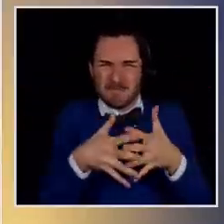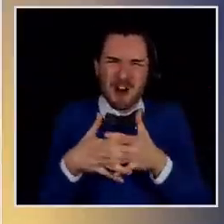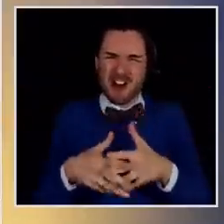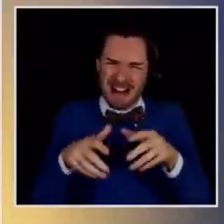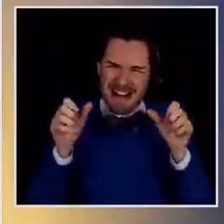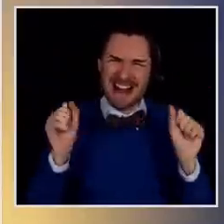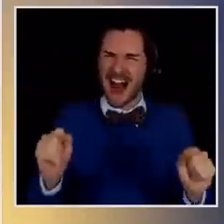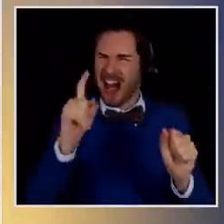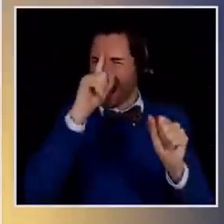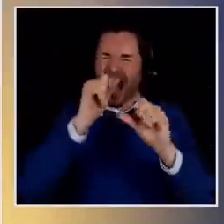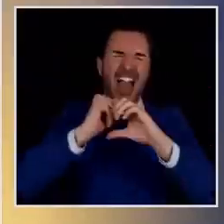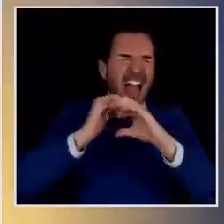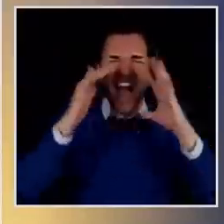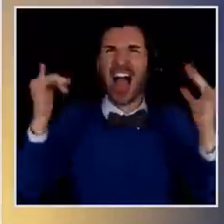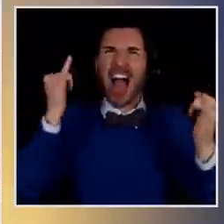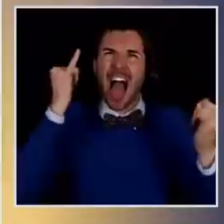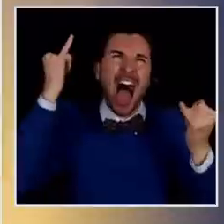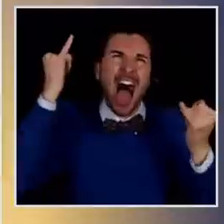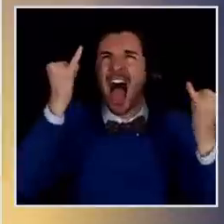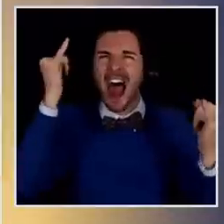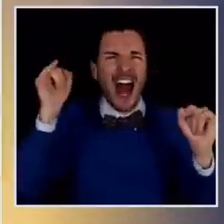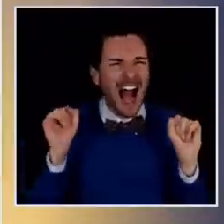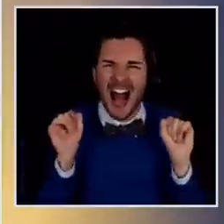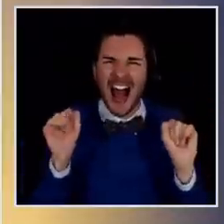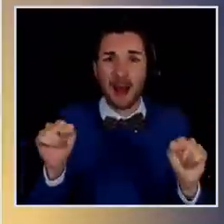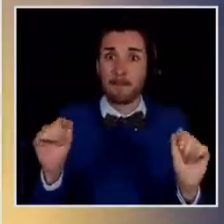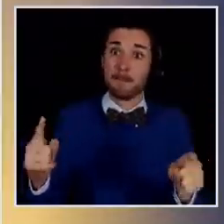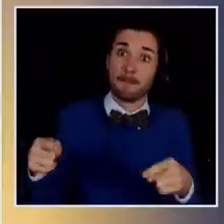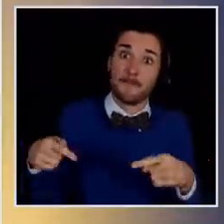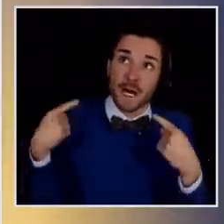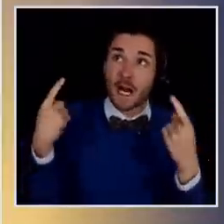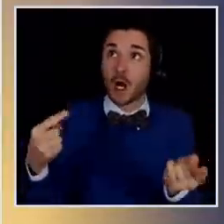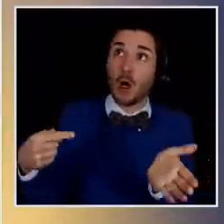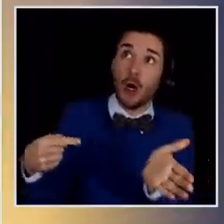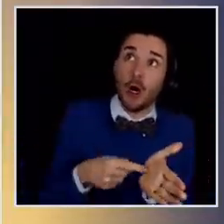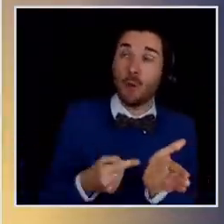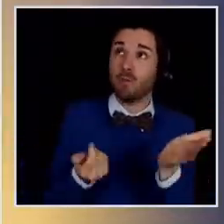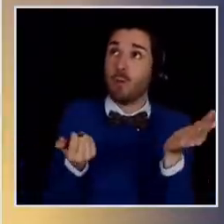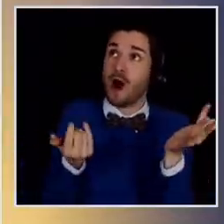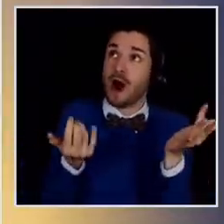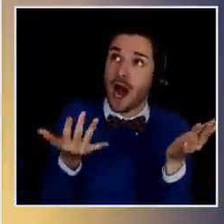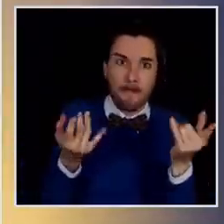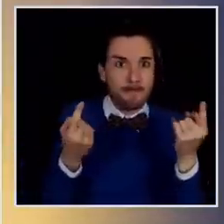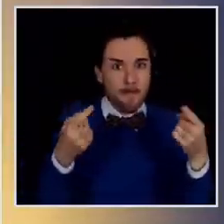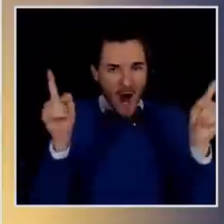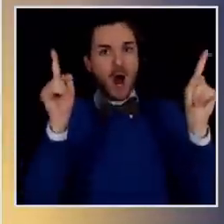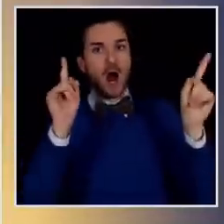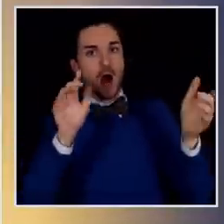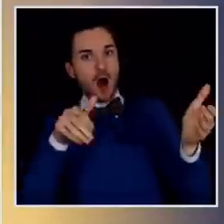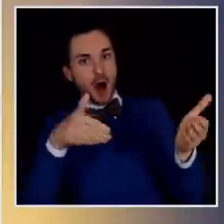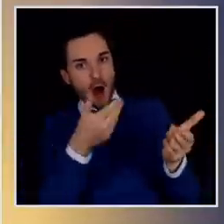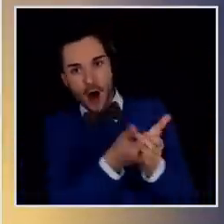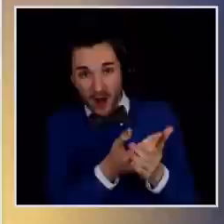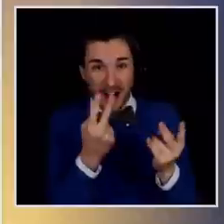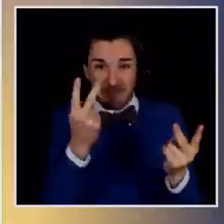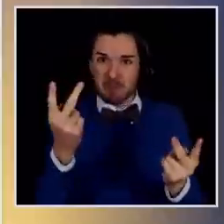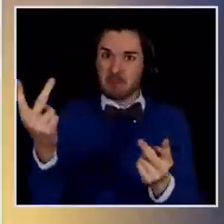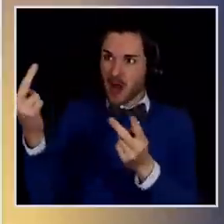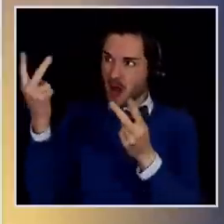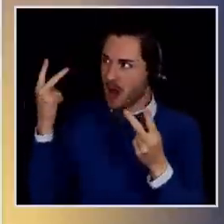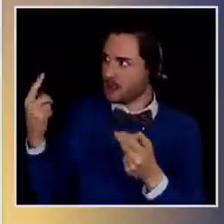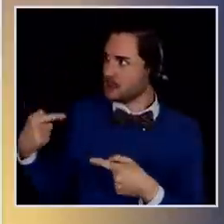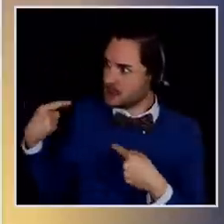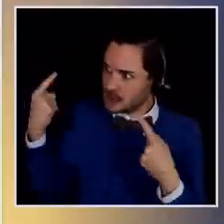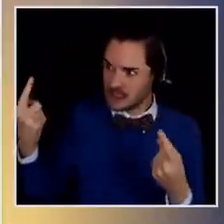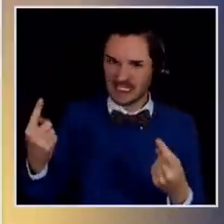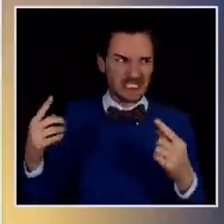It's long overdue. And we're reminded tonight of those who fought so hard for so many